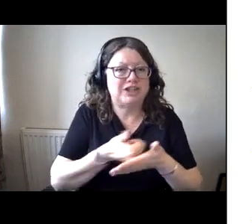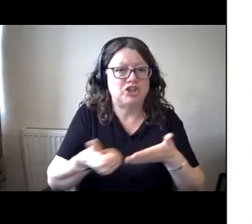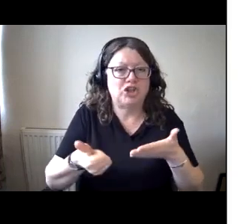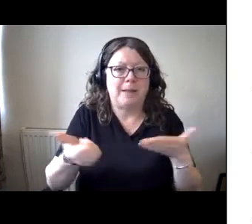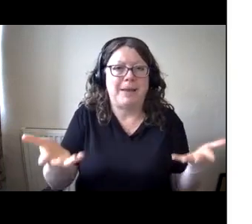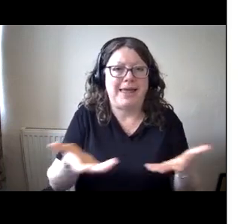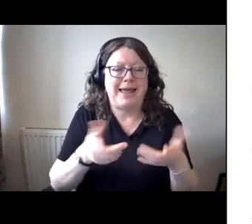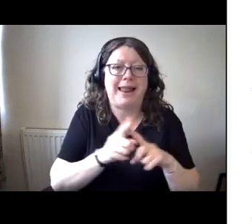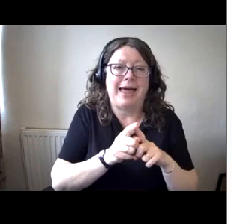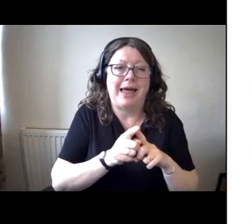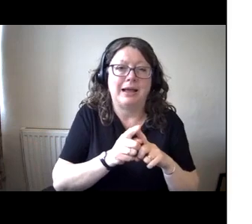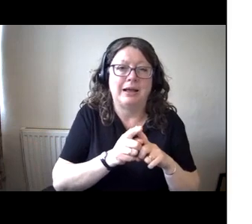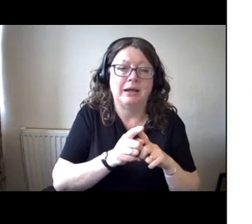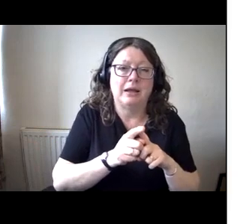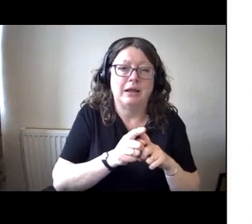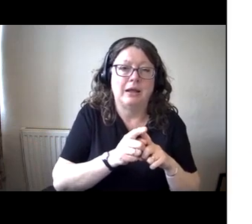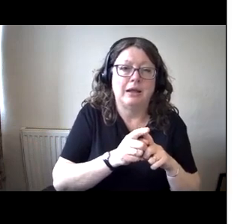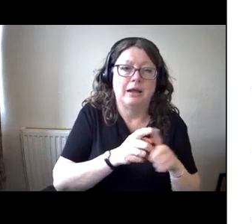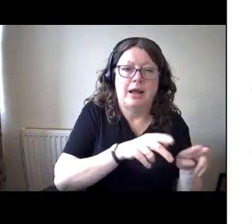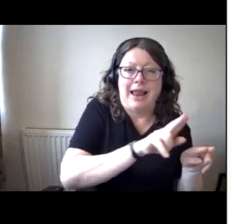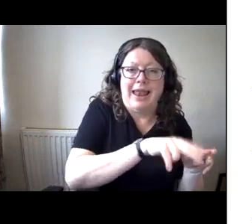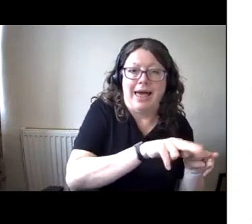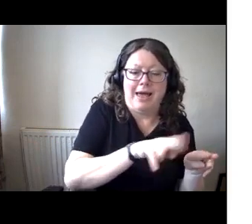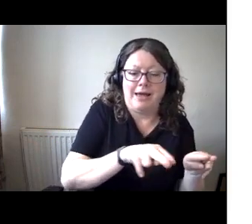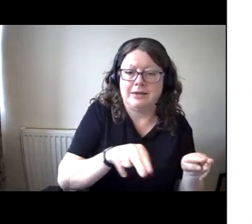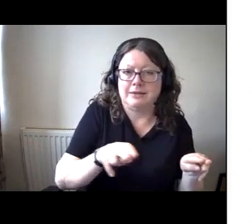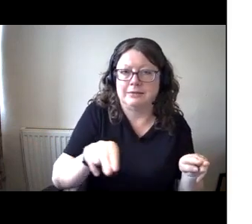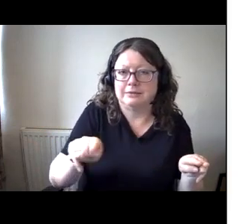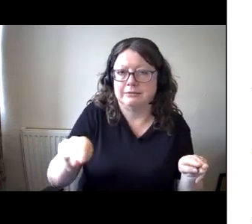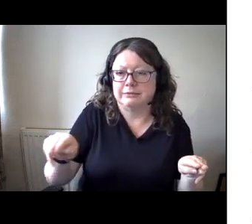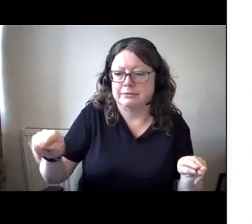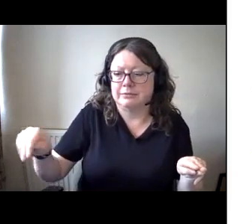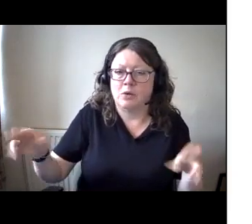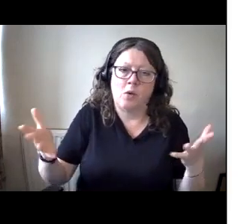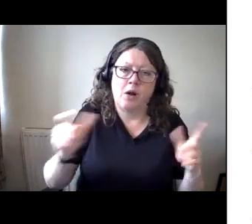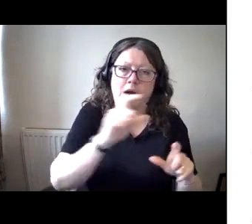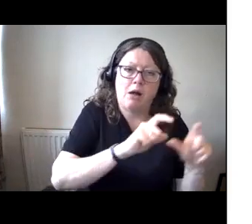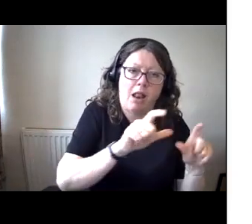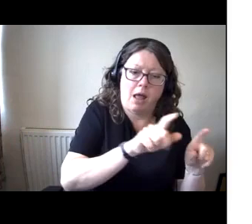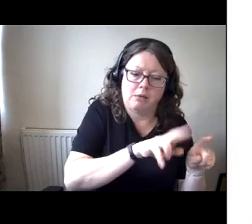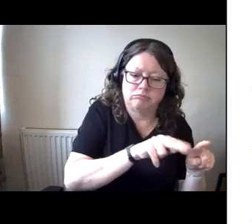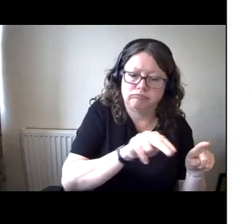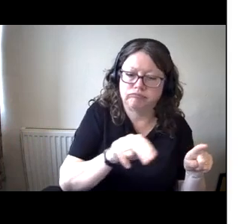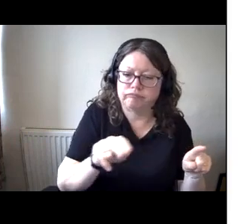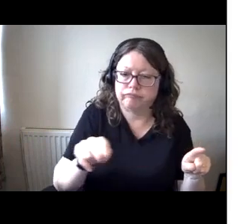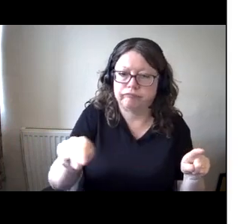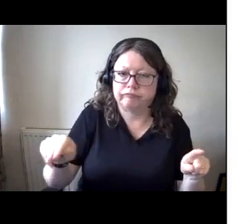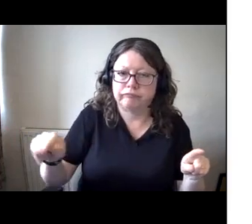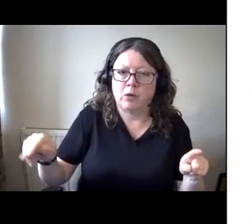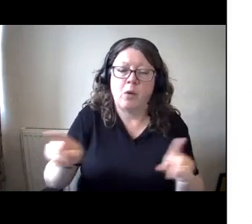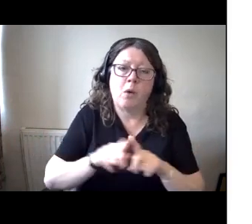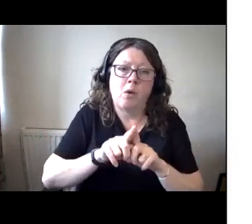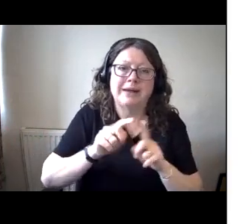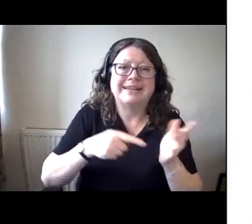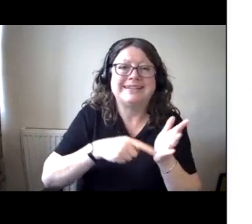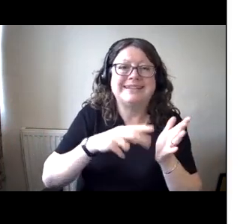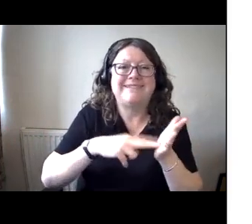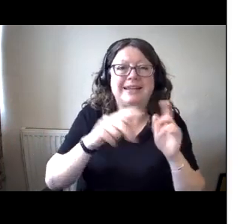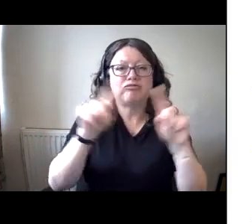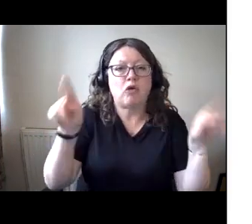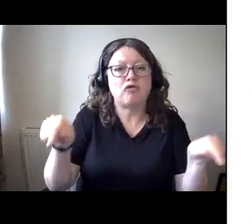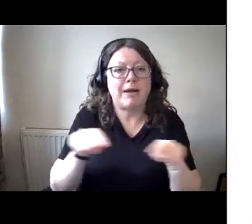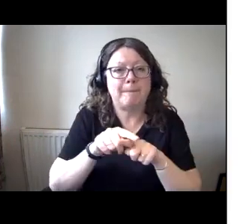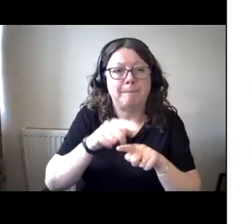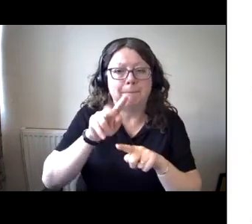for example, sorting things by colour, maybe watching the same TV programmes over and over, or the same clips over and